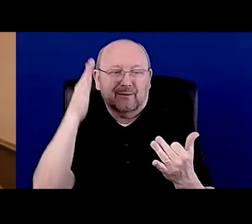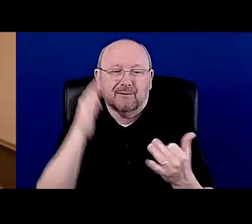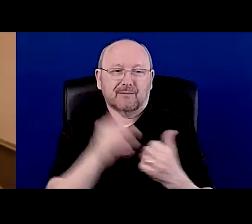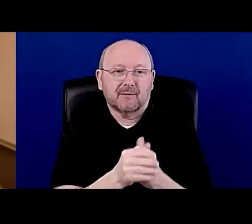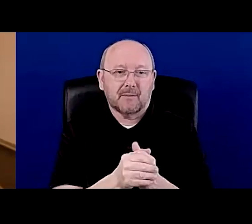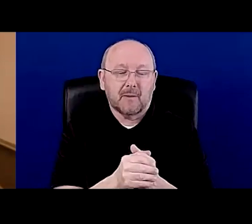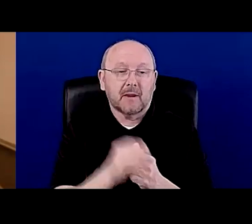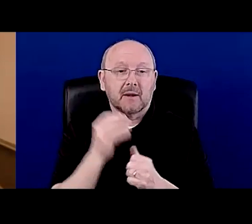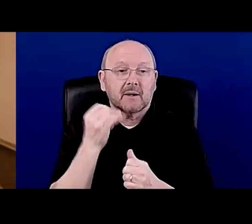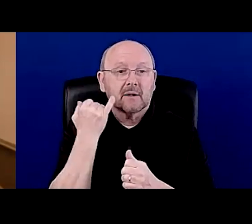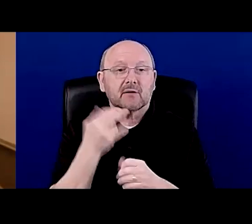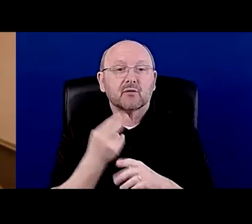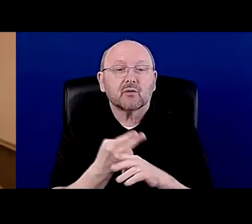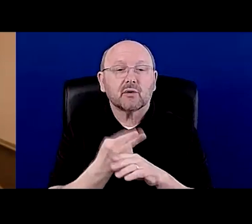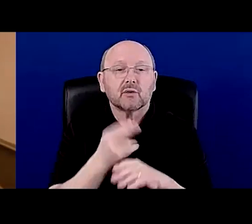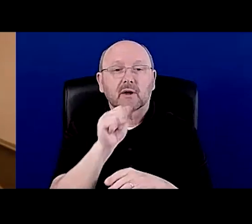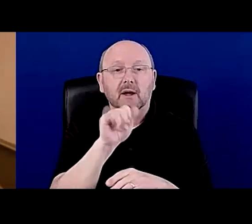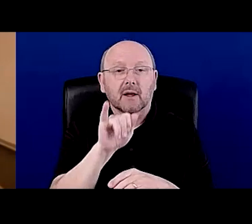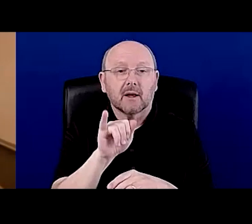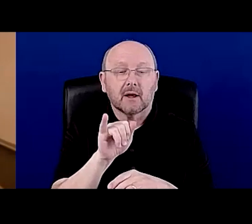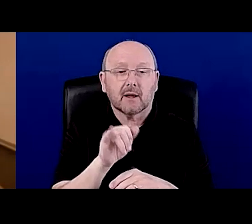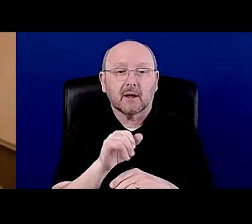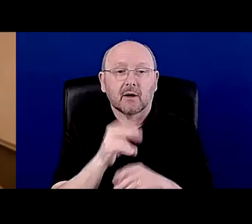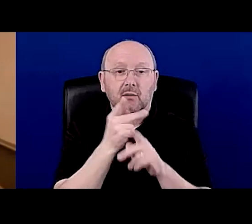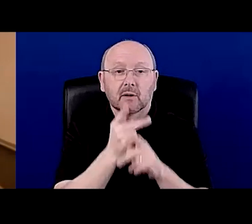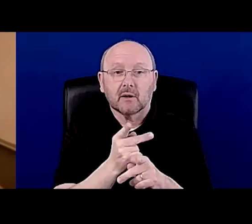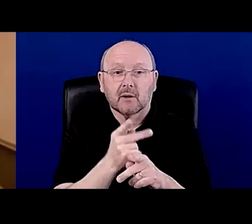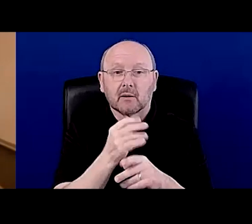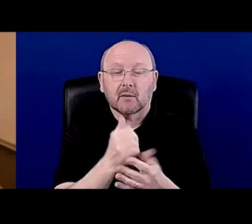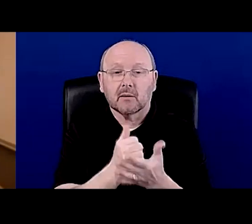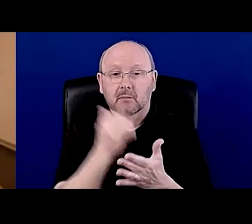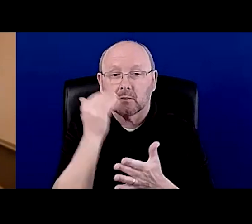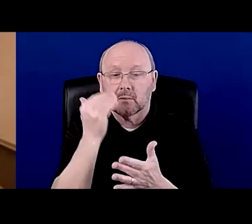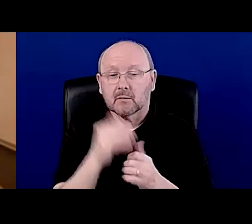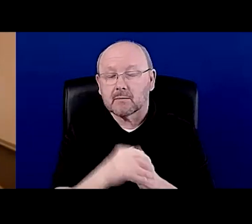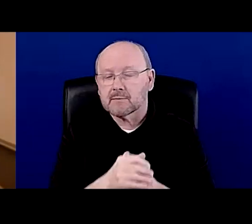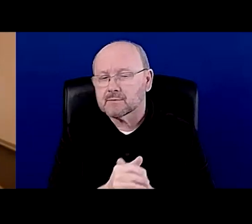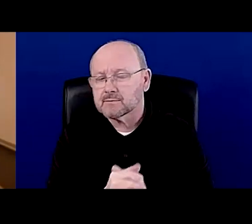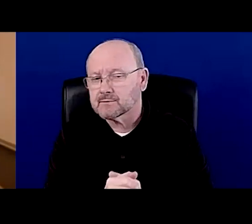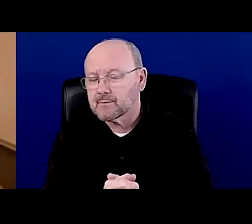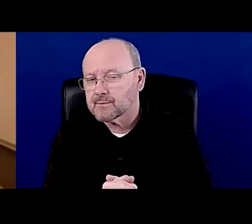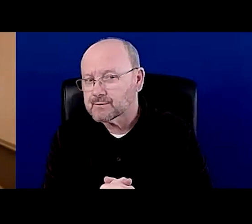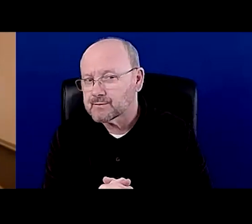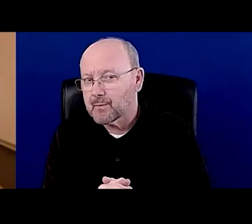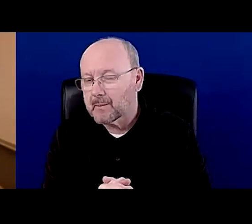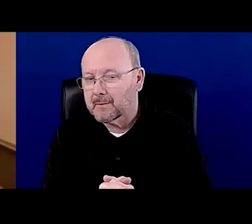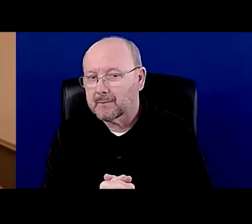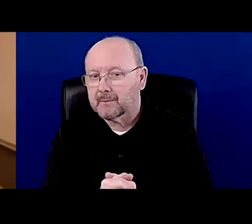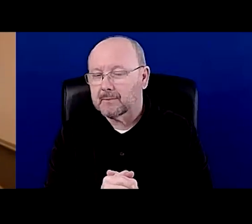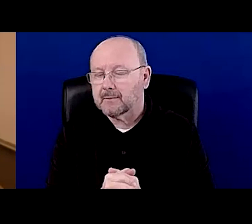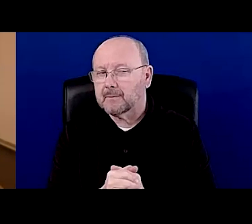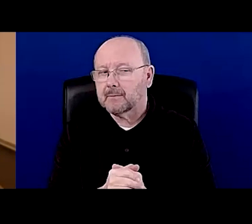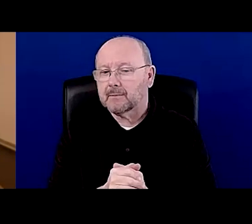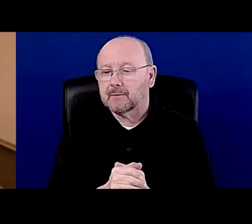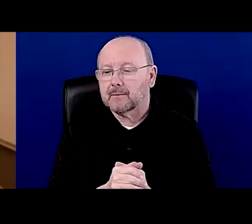regularly have the same exact issue. I gotta tell you, I think this convinces me not to ever do an online class again, or especially if I'm gonna get questions,